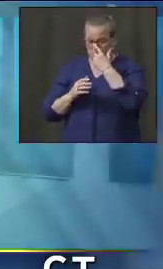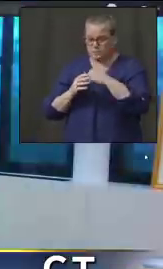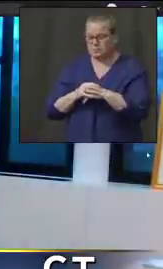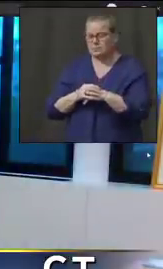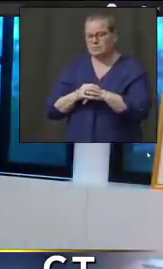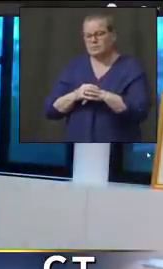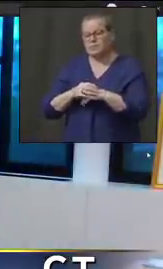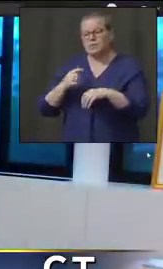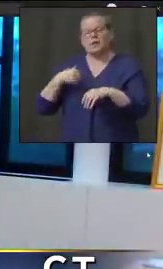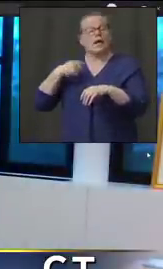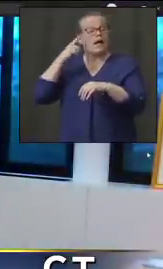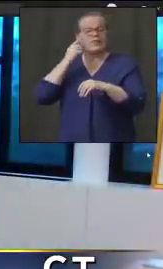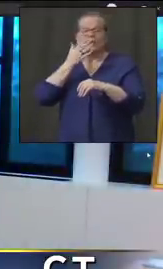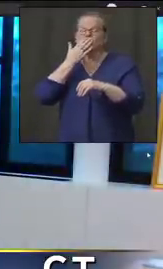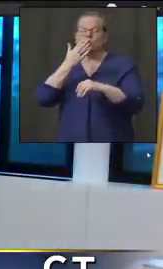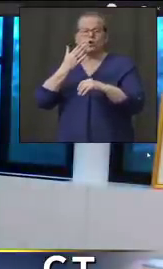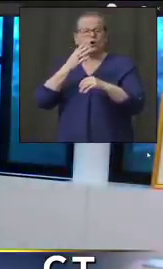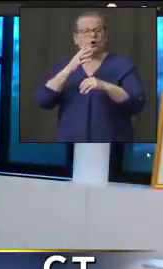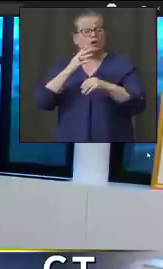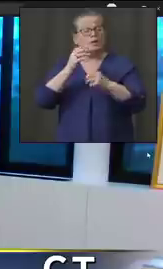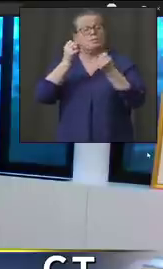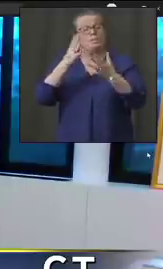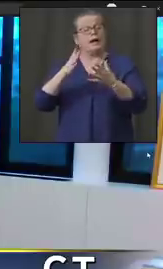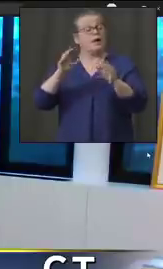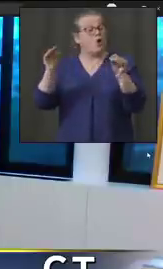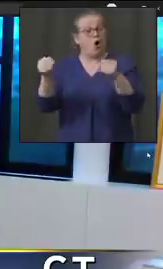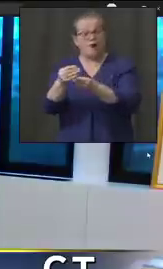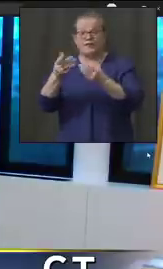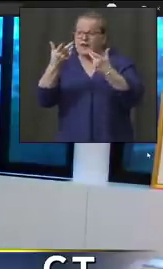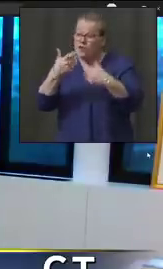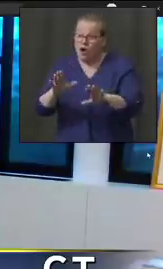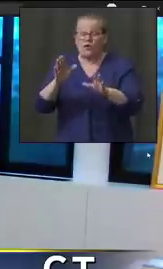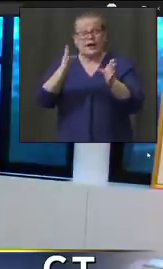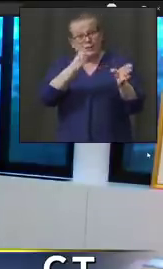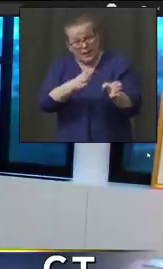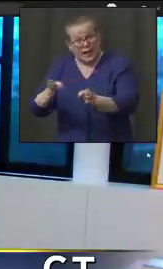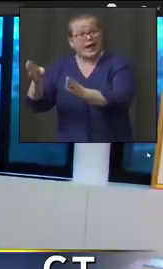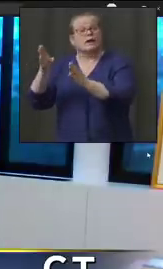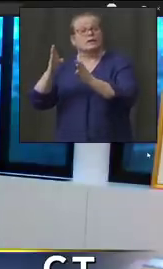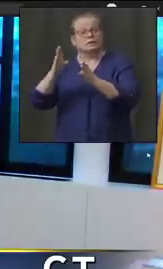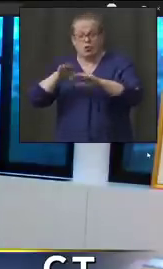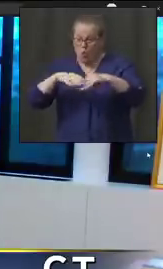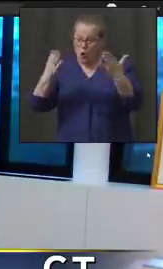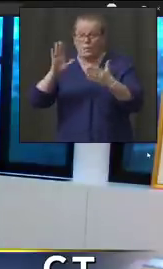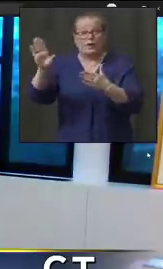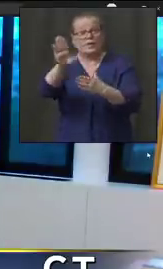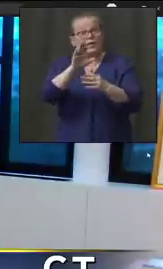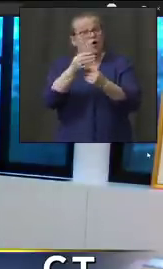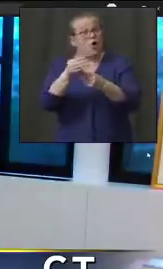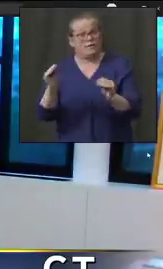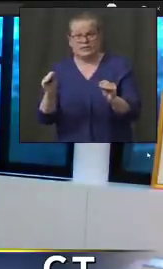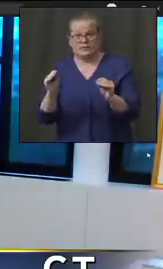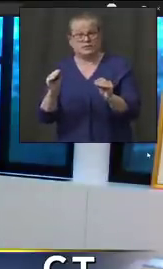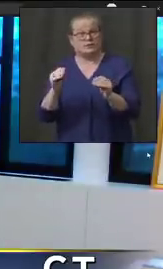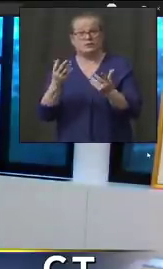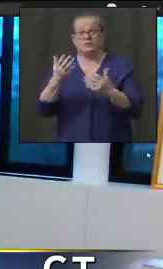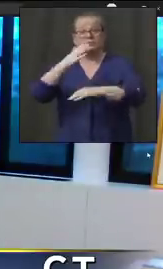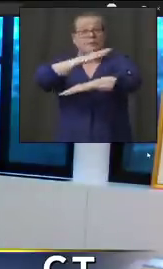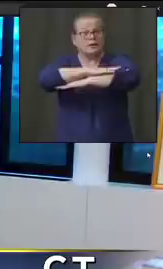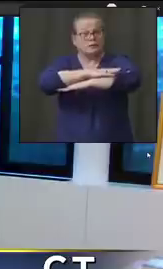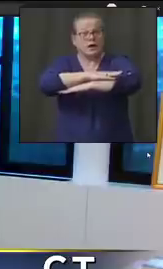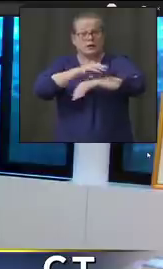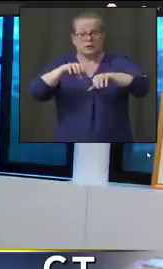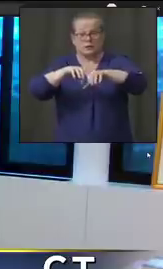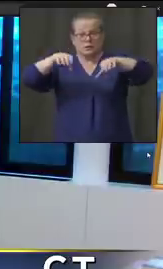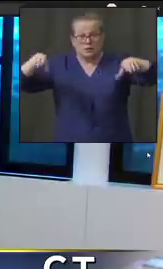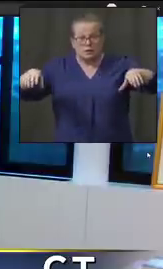commercial property owners have developed a plan to restack the office with social distancing. We talked to the